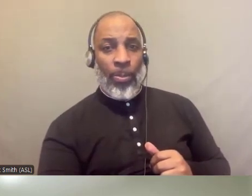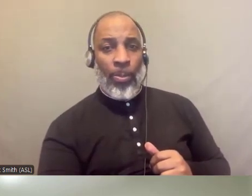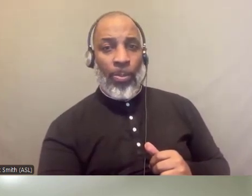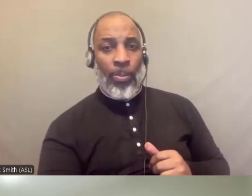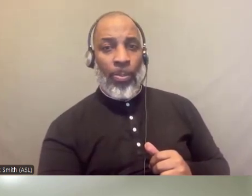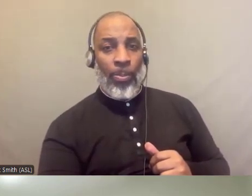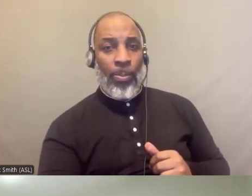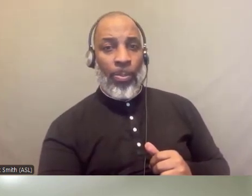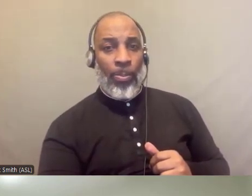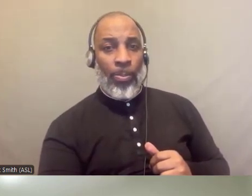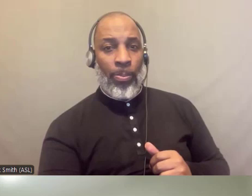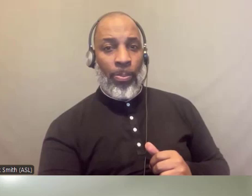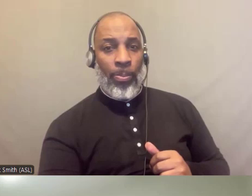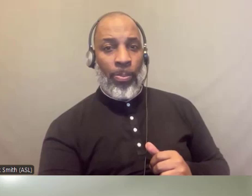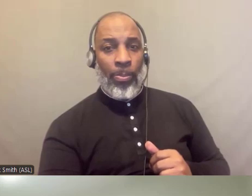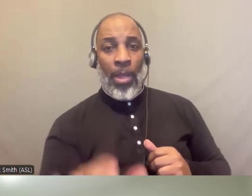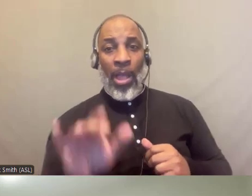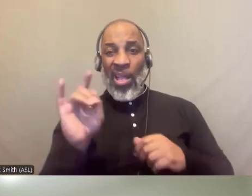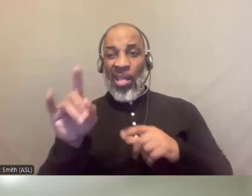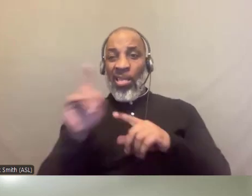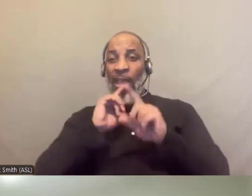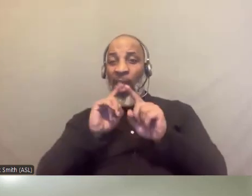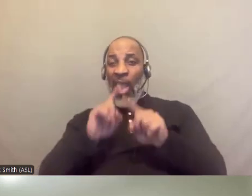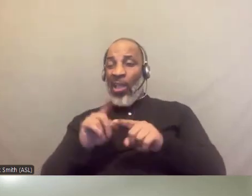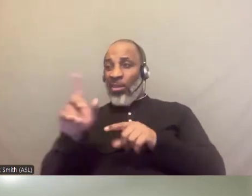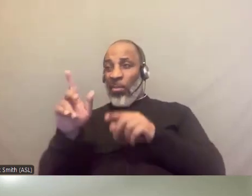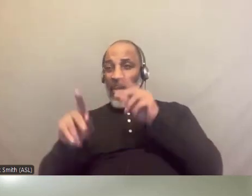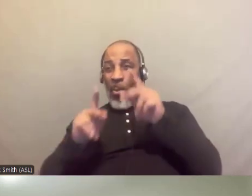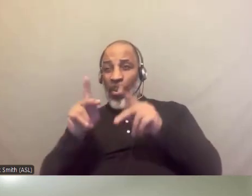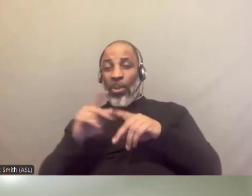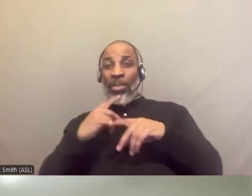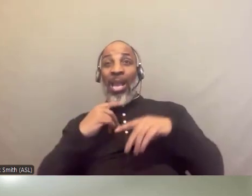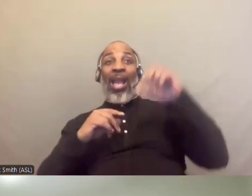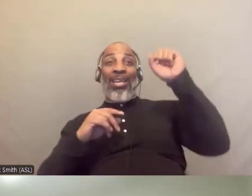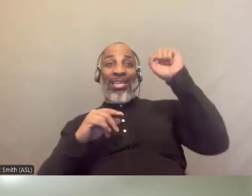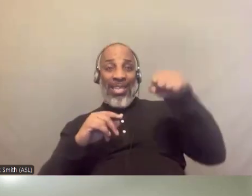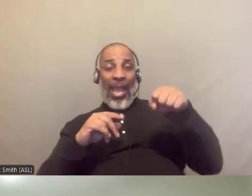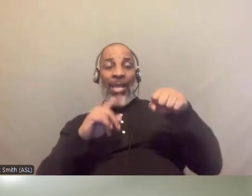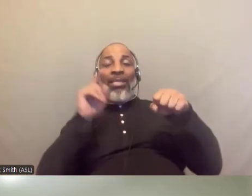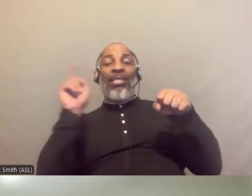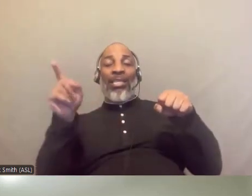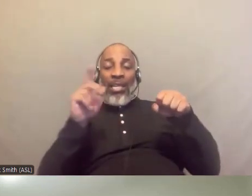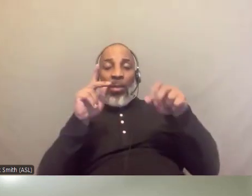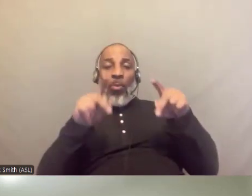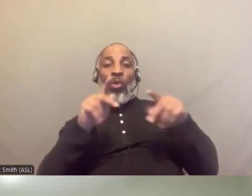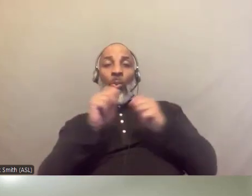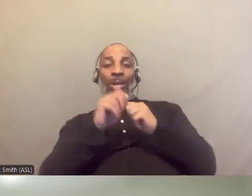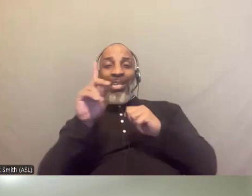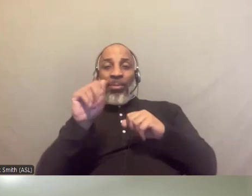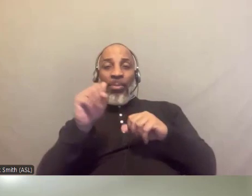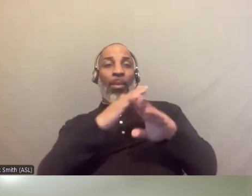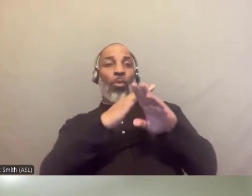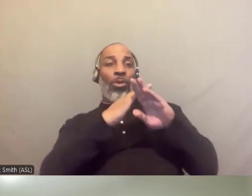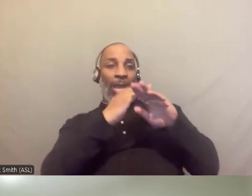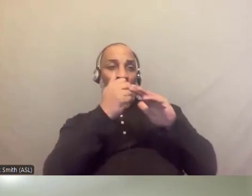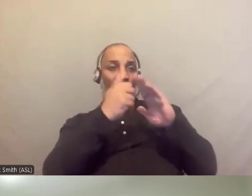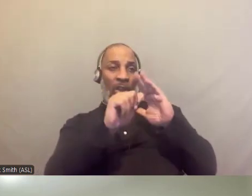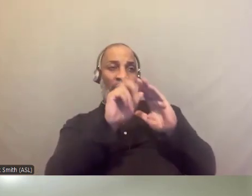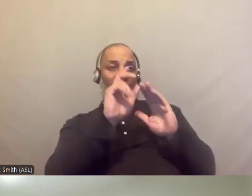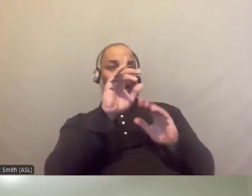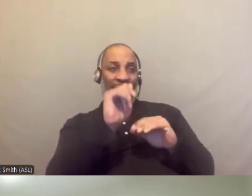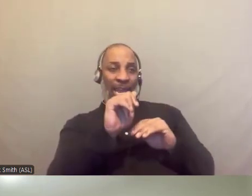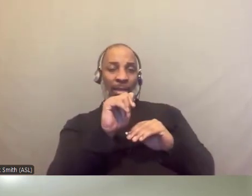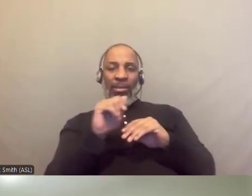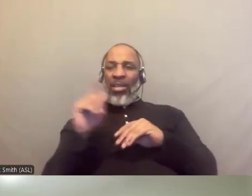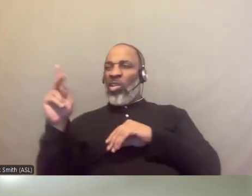So the answers are coming in, Riz, mostly in the yes column, that Dan is a person with a disability protected under the ADA. About